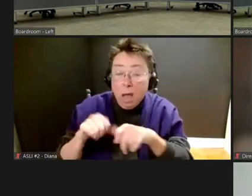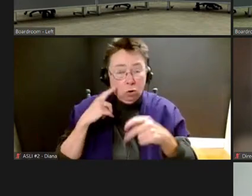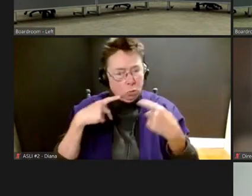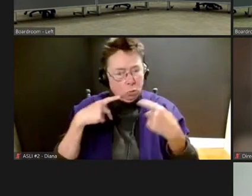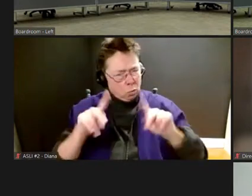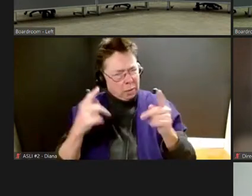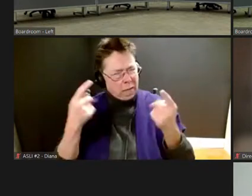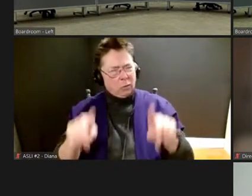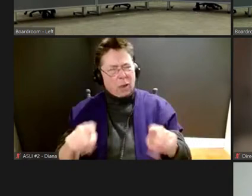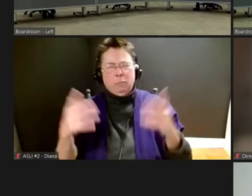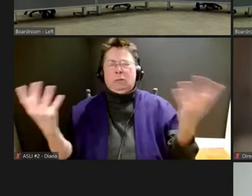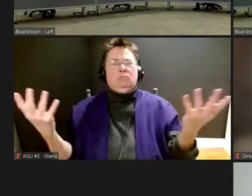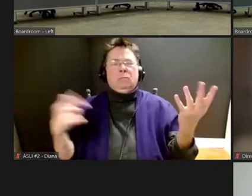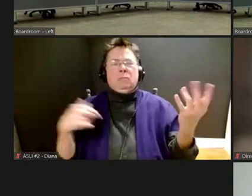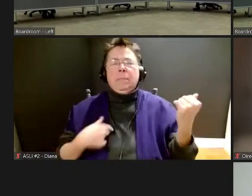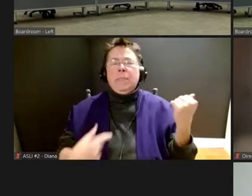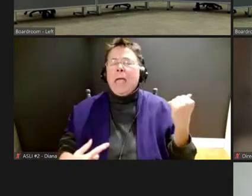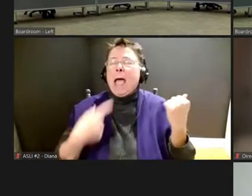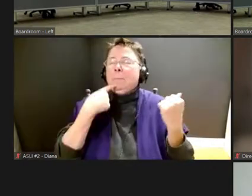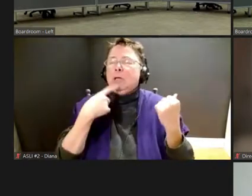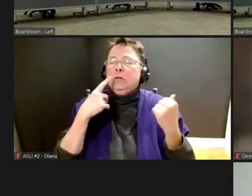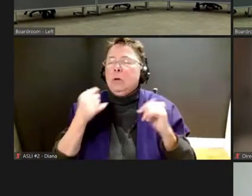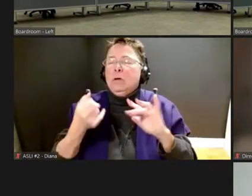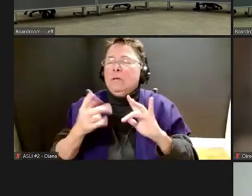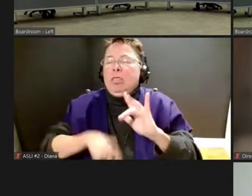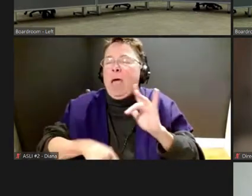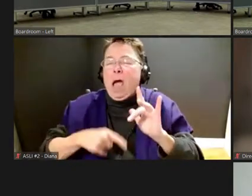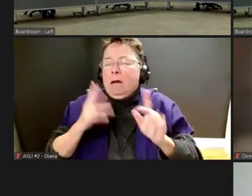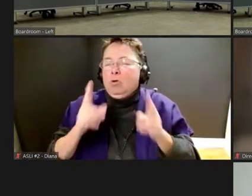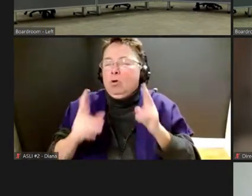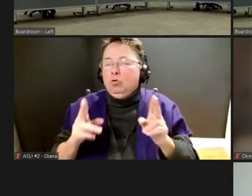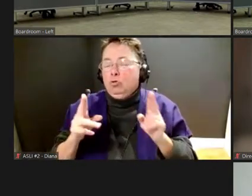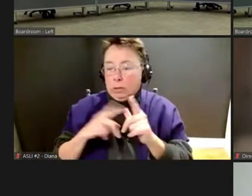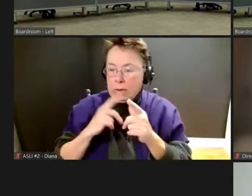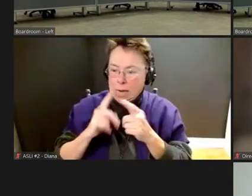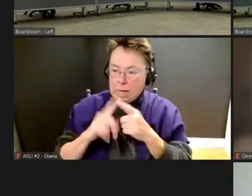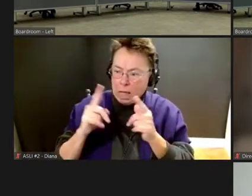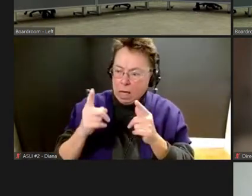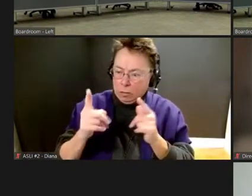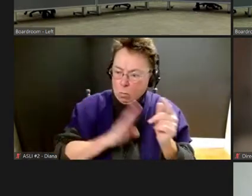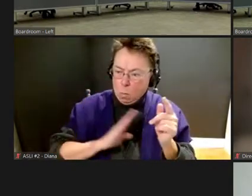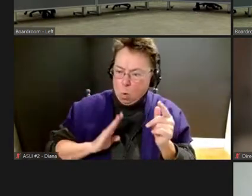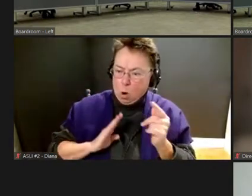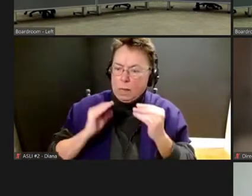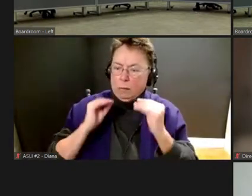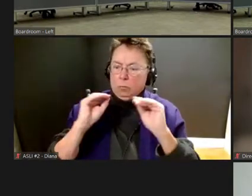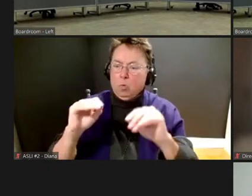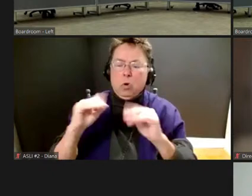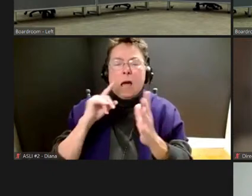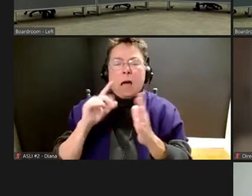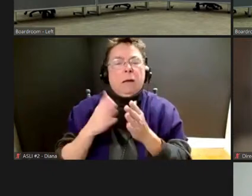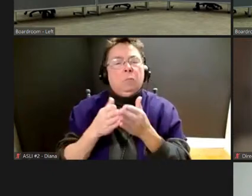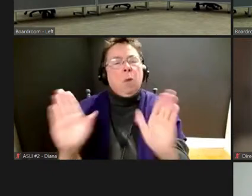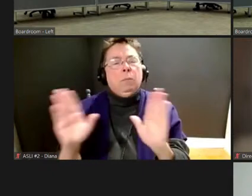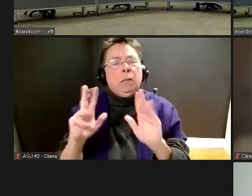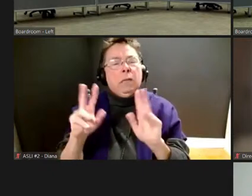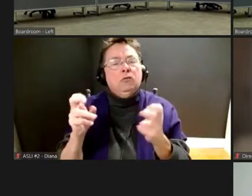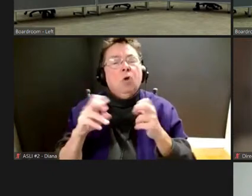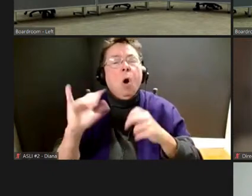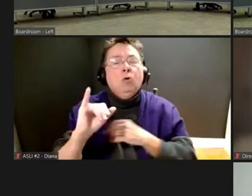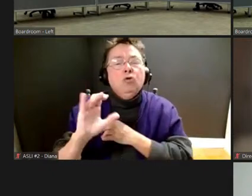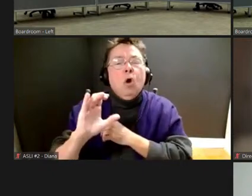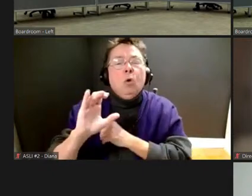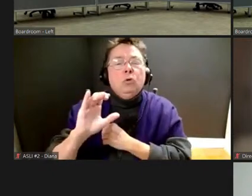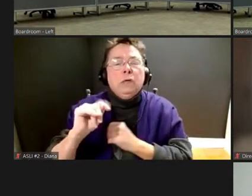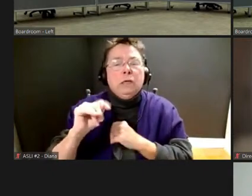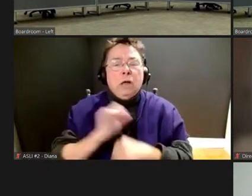happen? I am disappointed by the lack of urgency the board has placed on this public issue. I would also like to point out that the Chicago Transit Board is